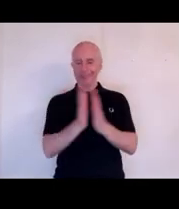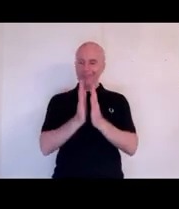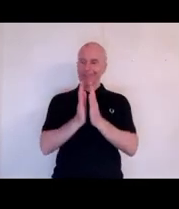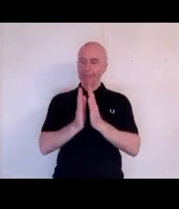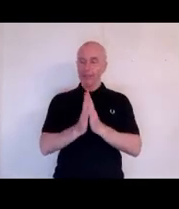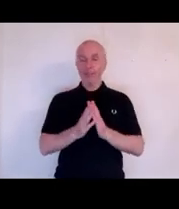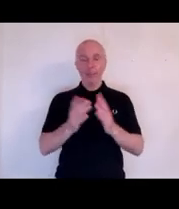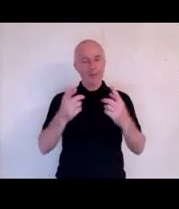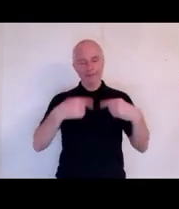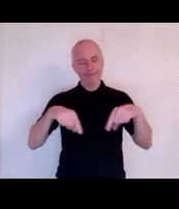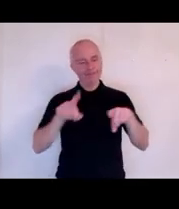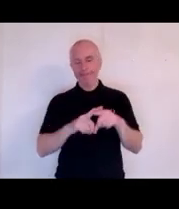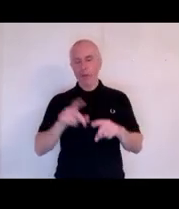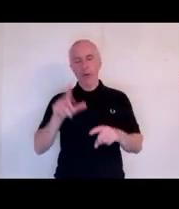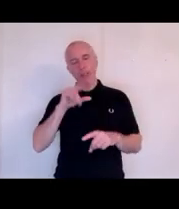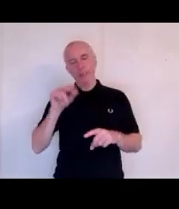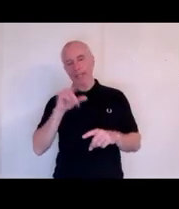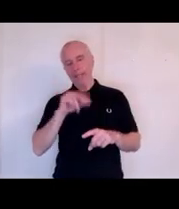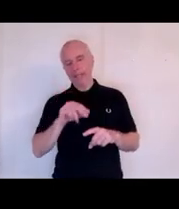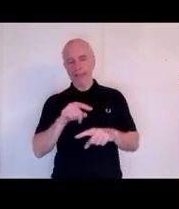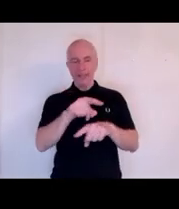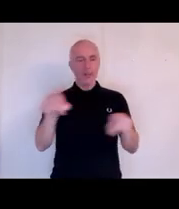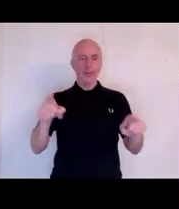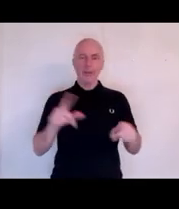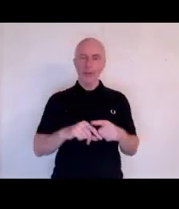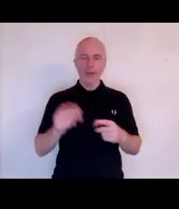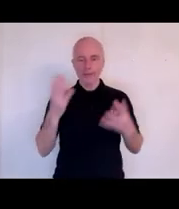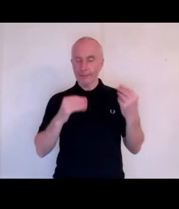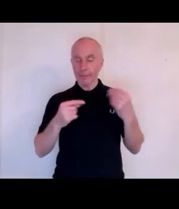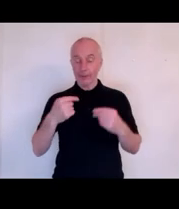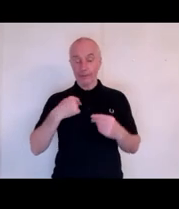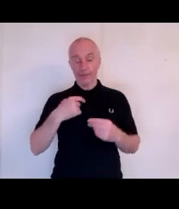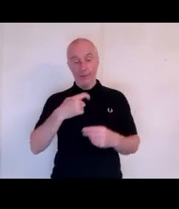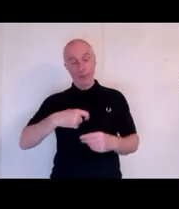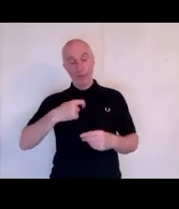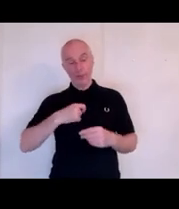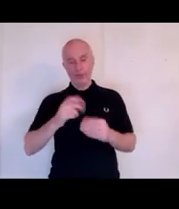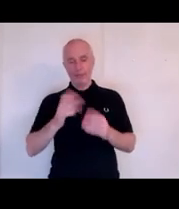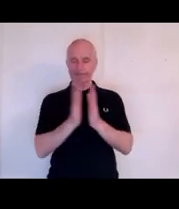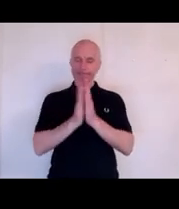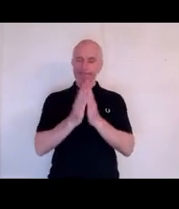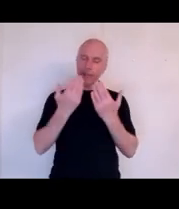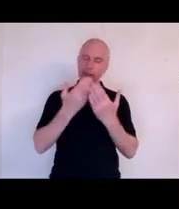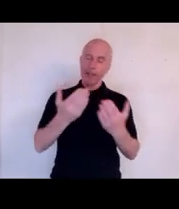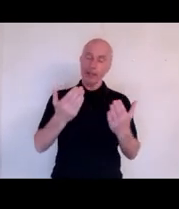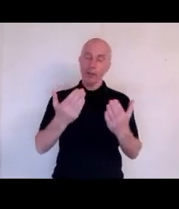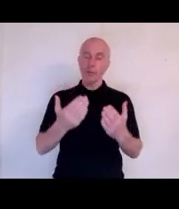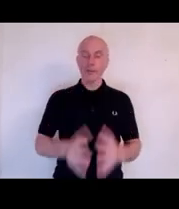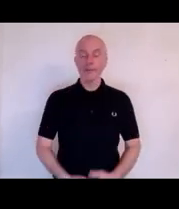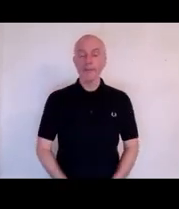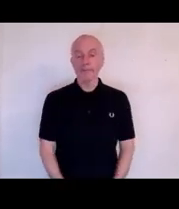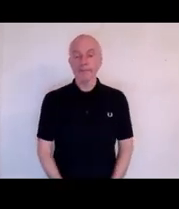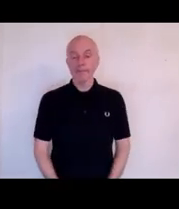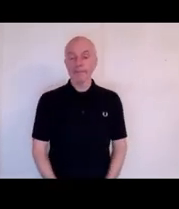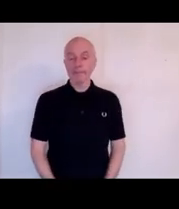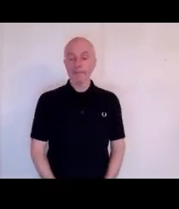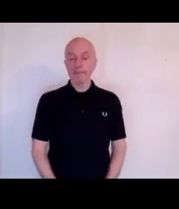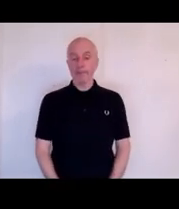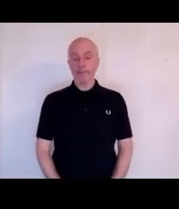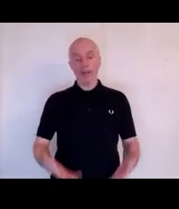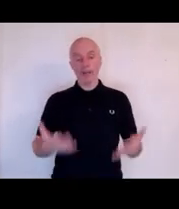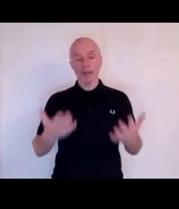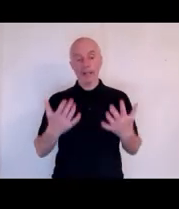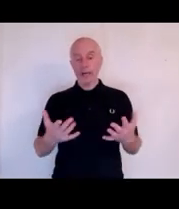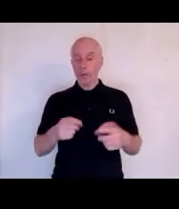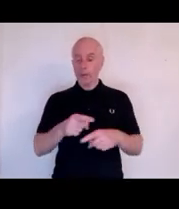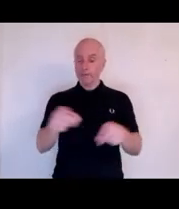turn their mics on, you won't be able to hear that, but I'll give you my own personal thank you and round of applause. So this is the opportunity, ladies and gents.